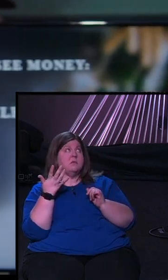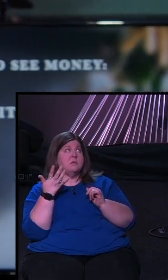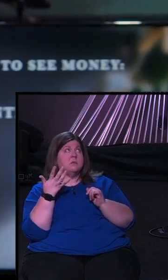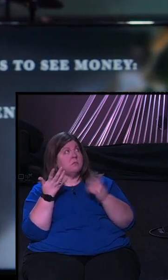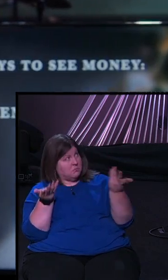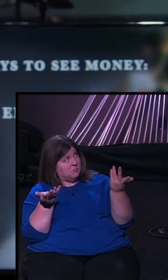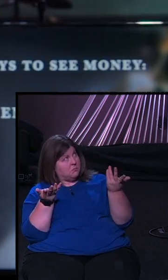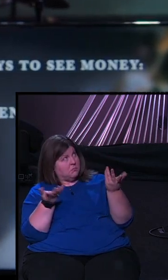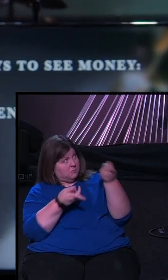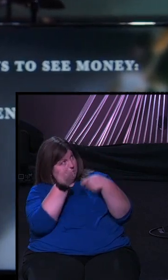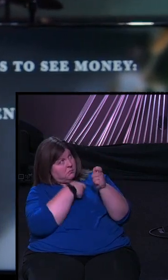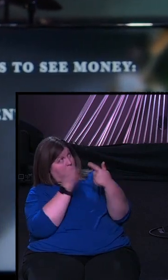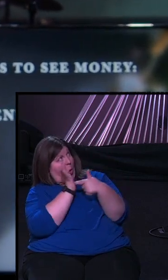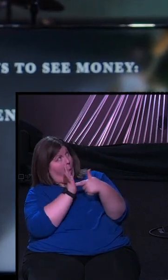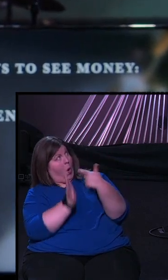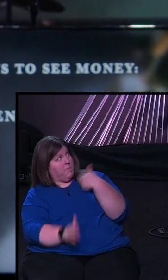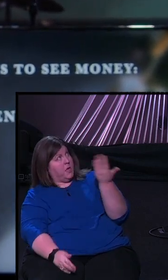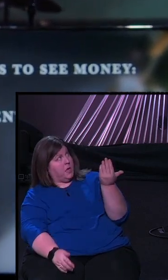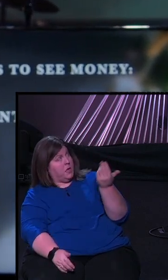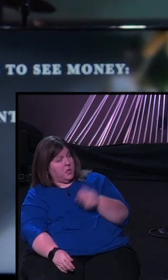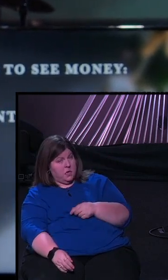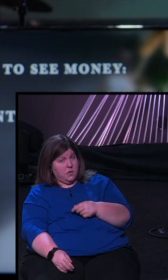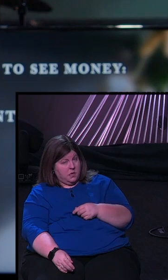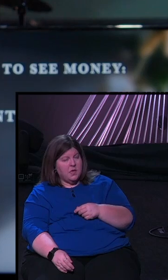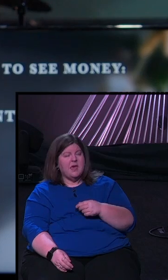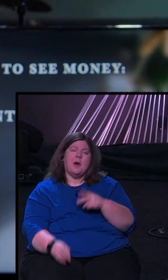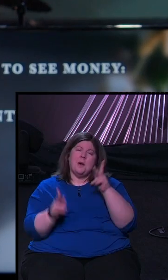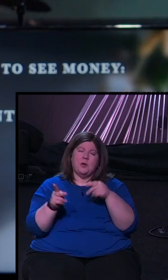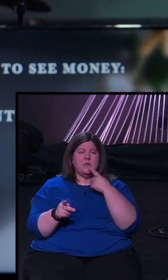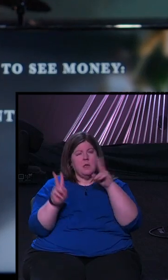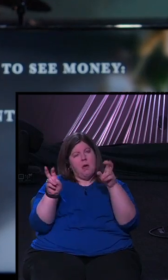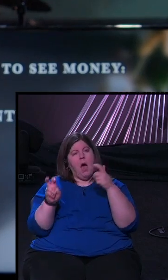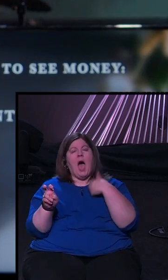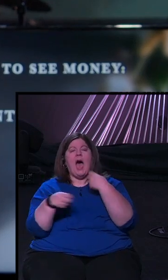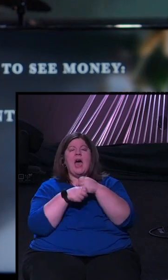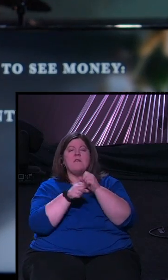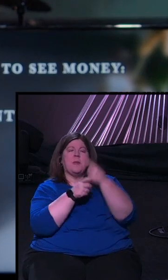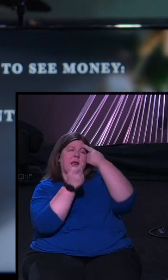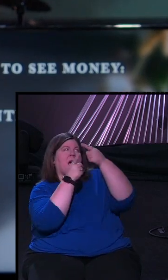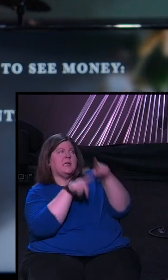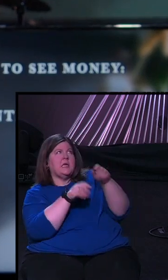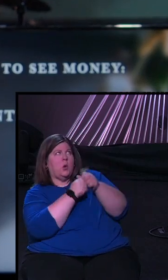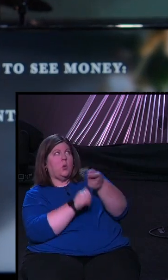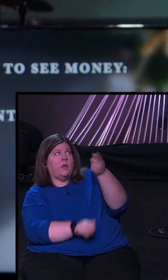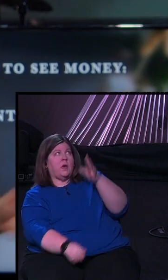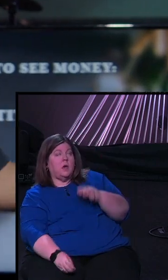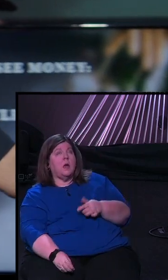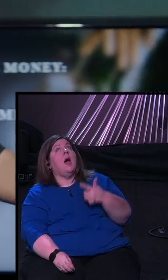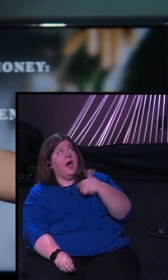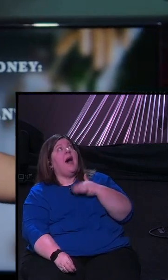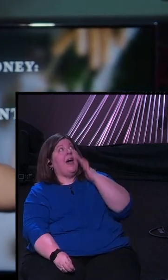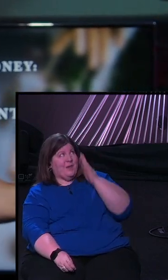You owe me. You ever heard somebody say, I made a deal with God? I've said that before. God, I will give